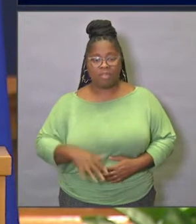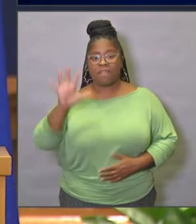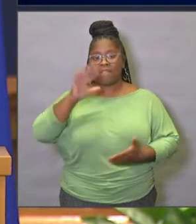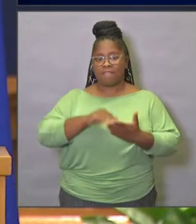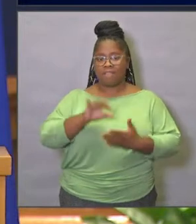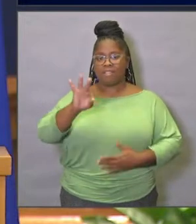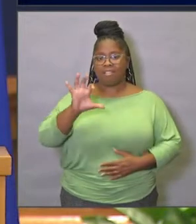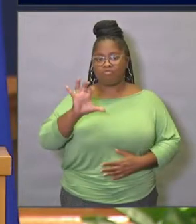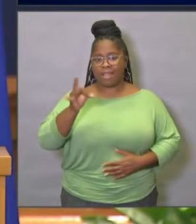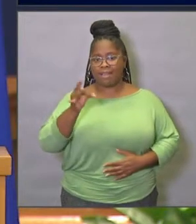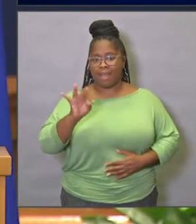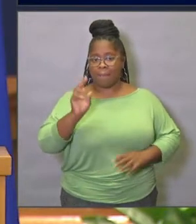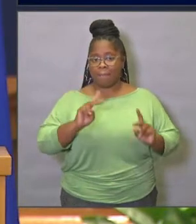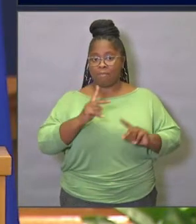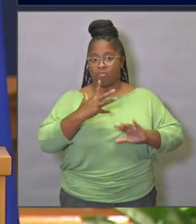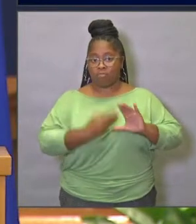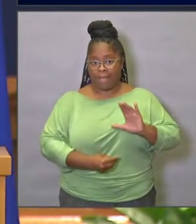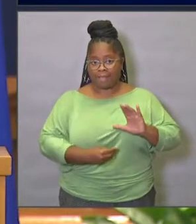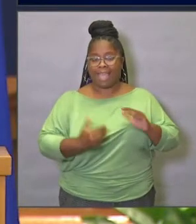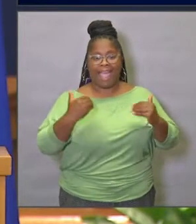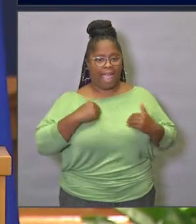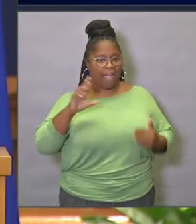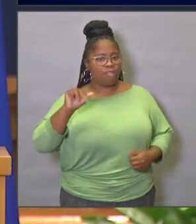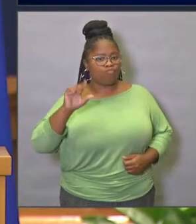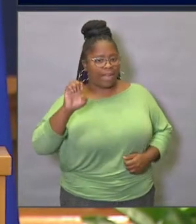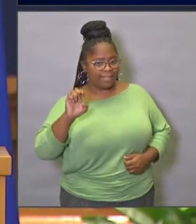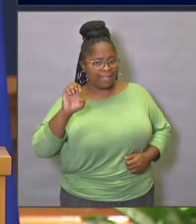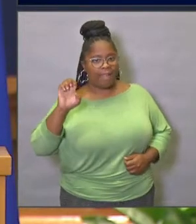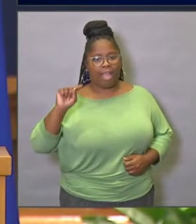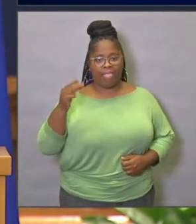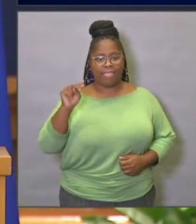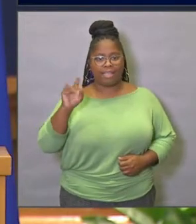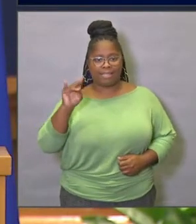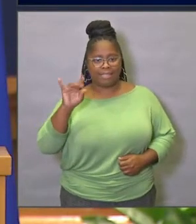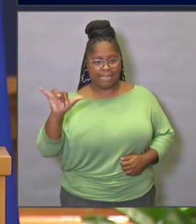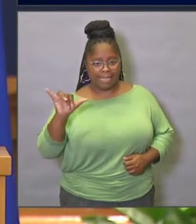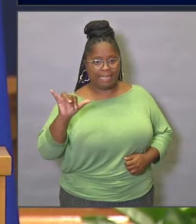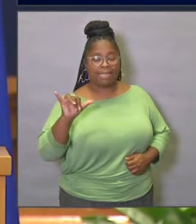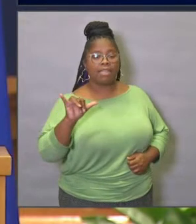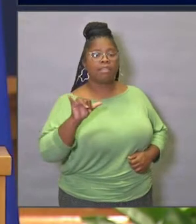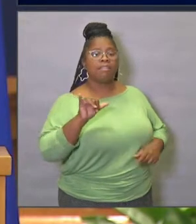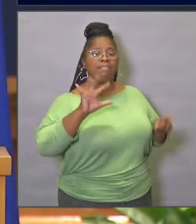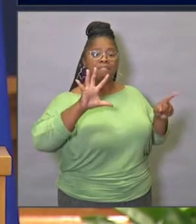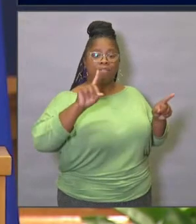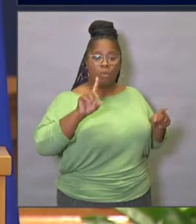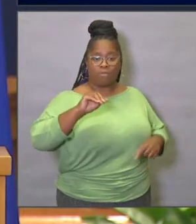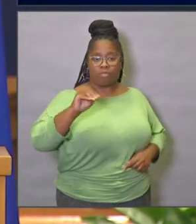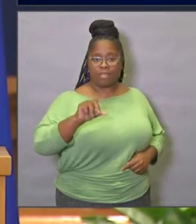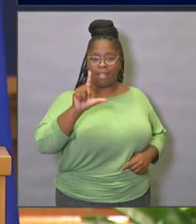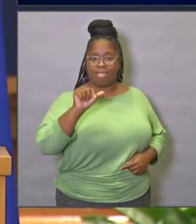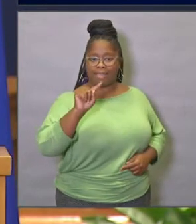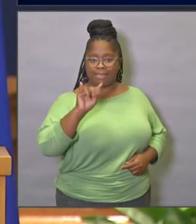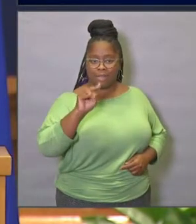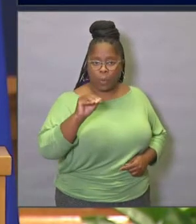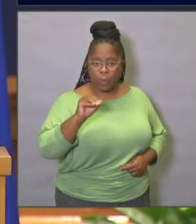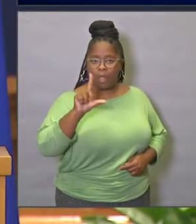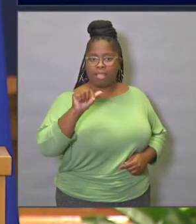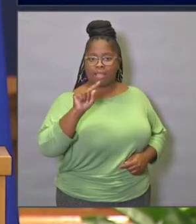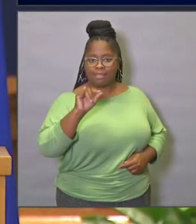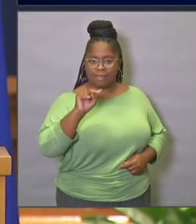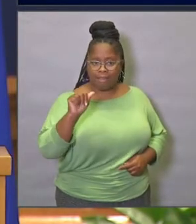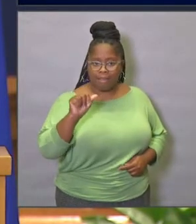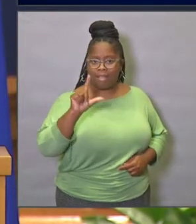5,989 people who passed away, where race and ethnicity has been identified, 51% are Latino, Latina,